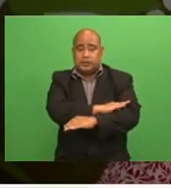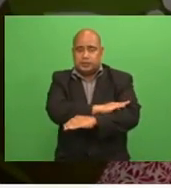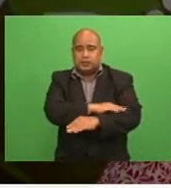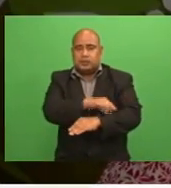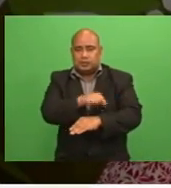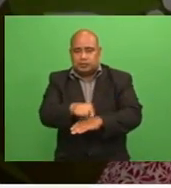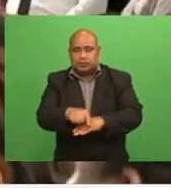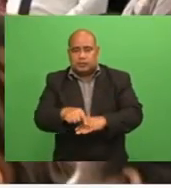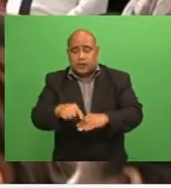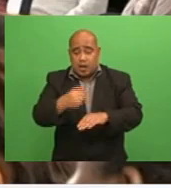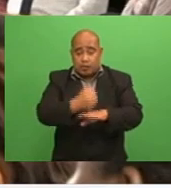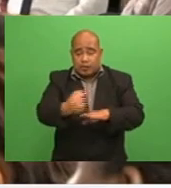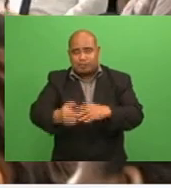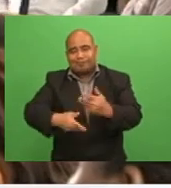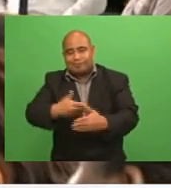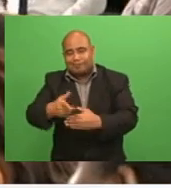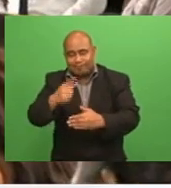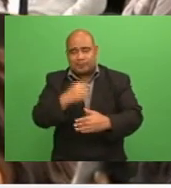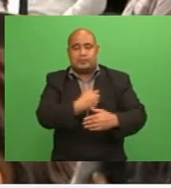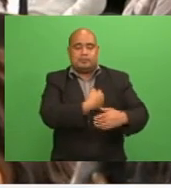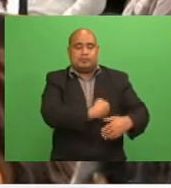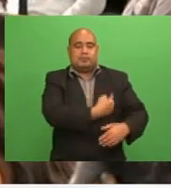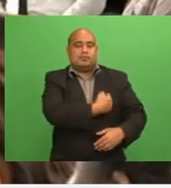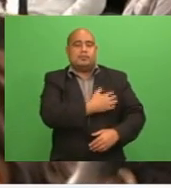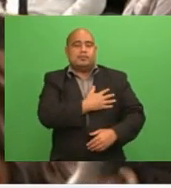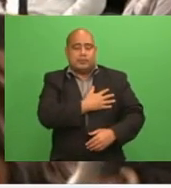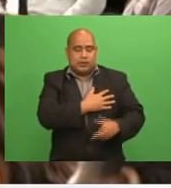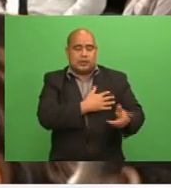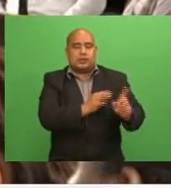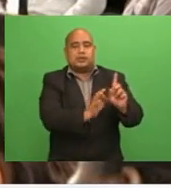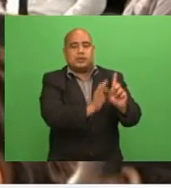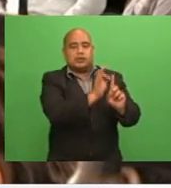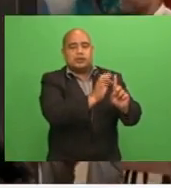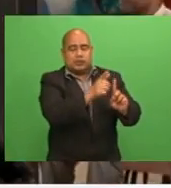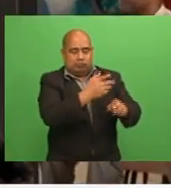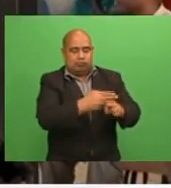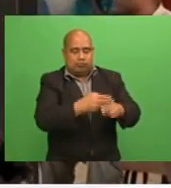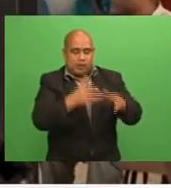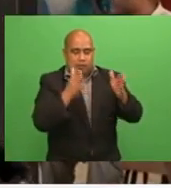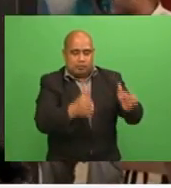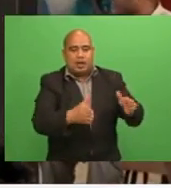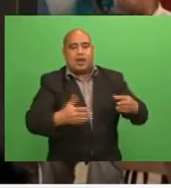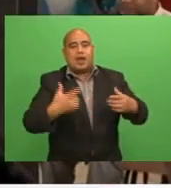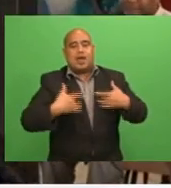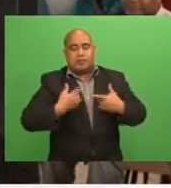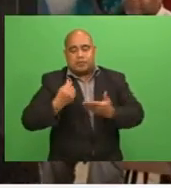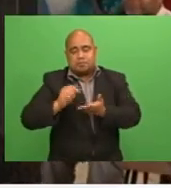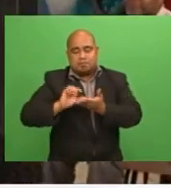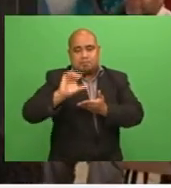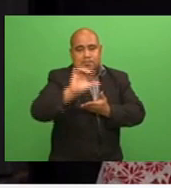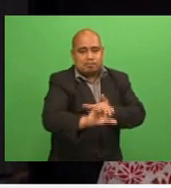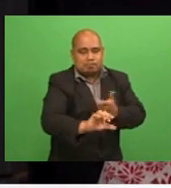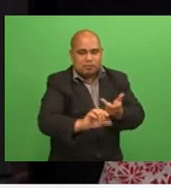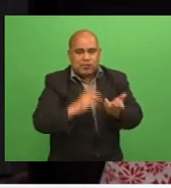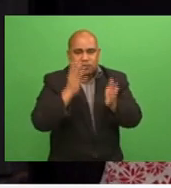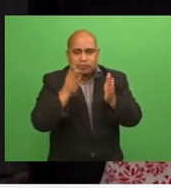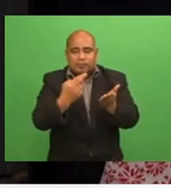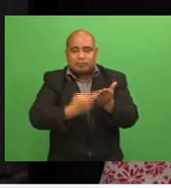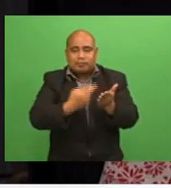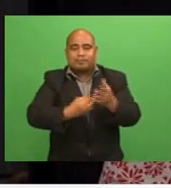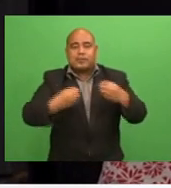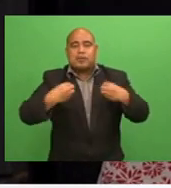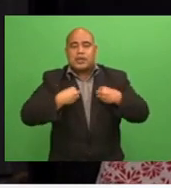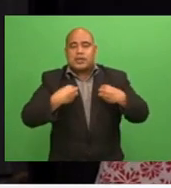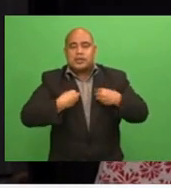to improving every part of farmers' lives by investing through Fiji Rice Limited for the success of farmers. Your government